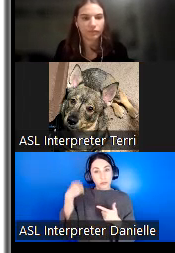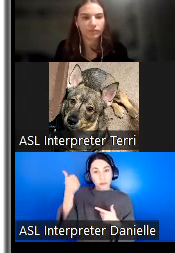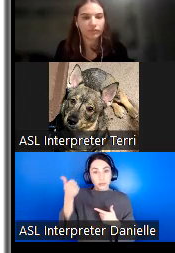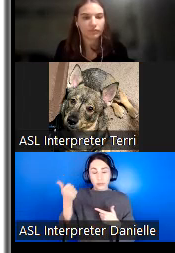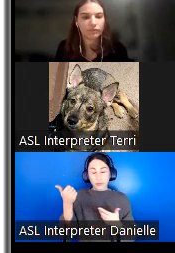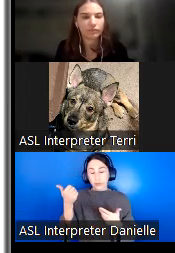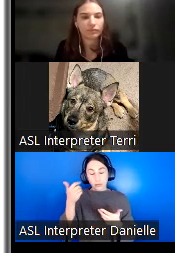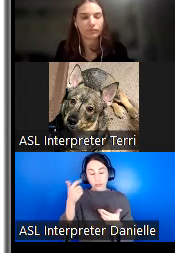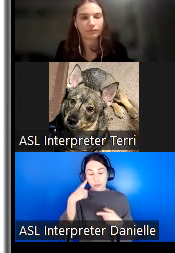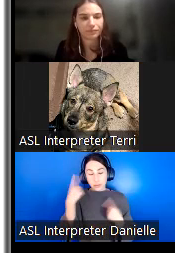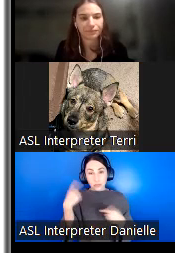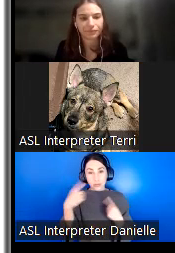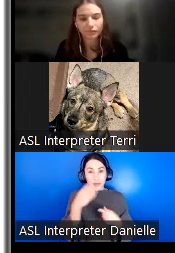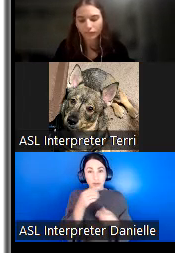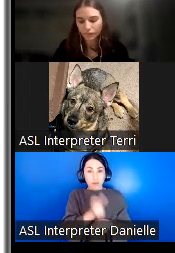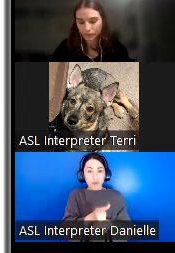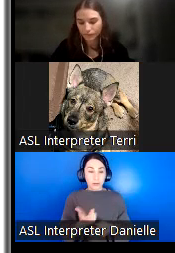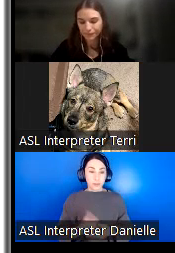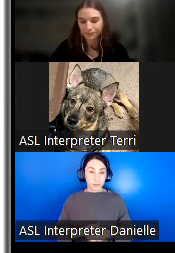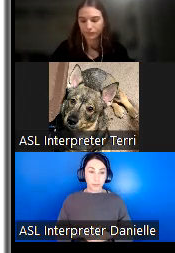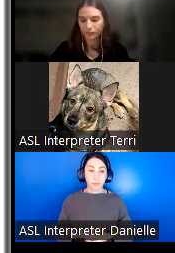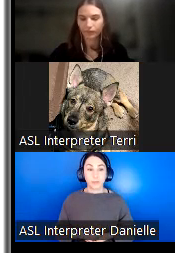it's not right.